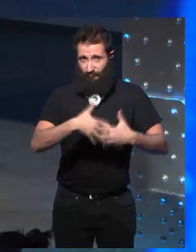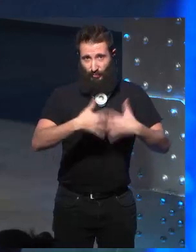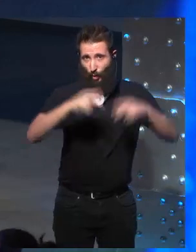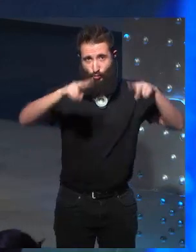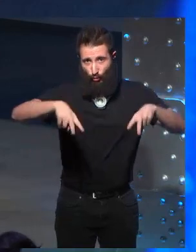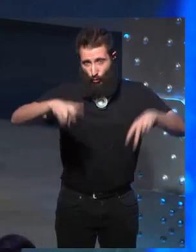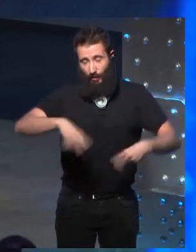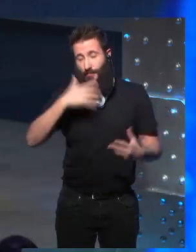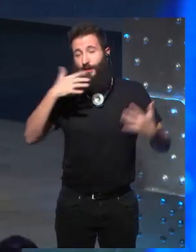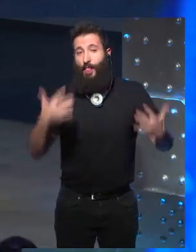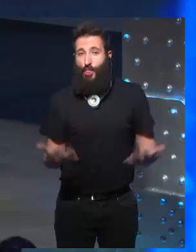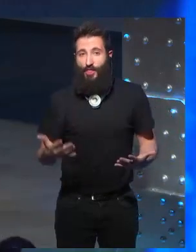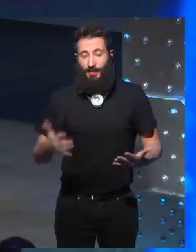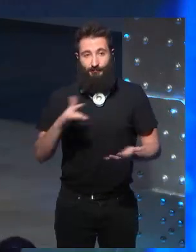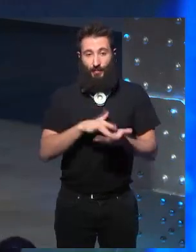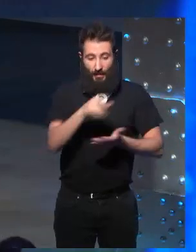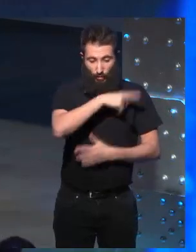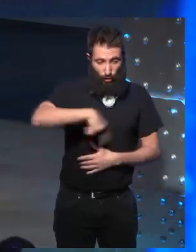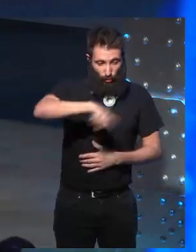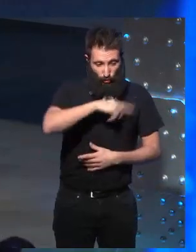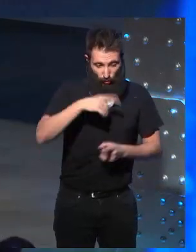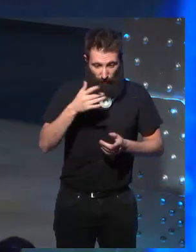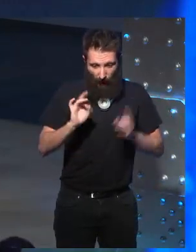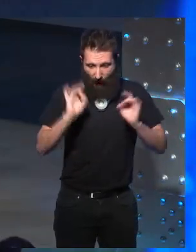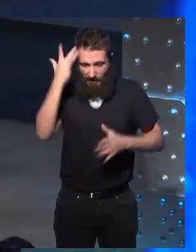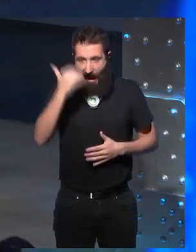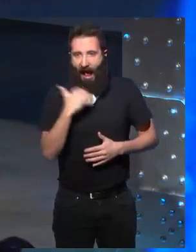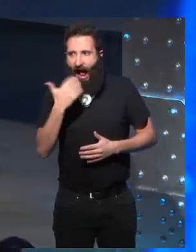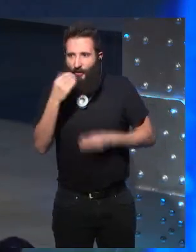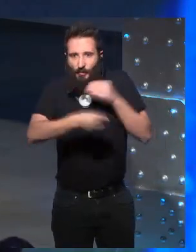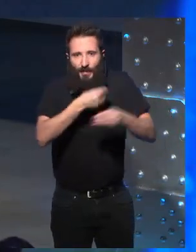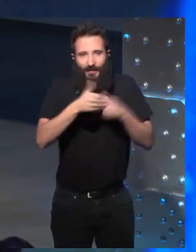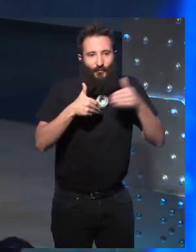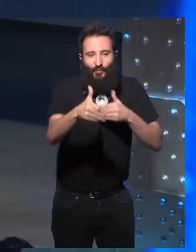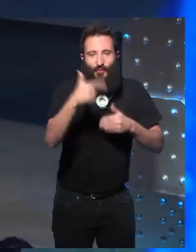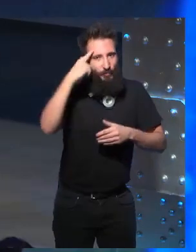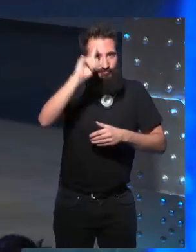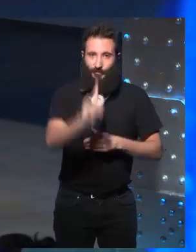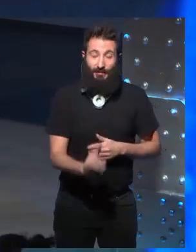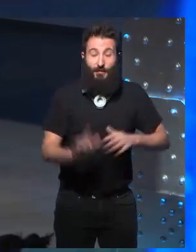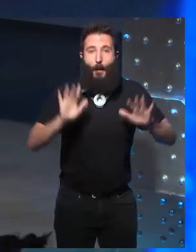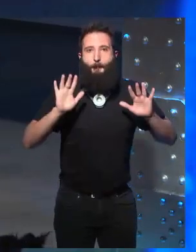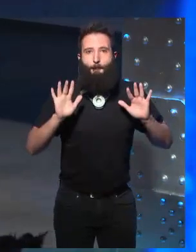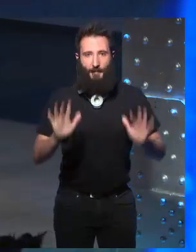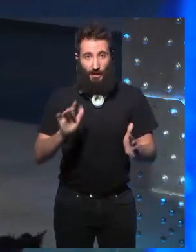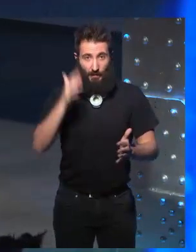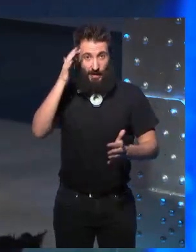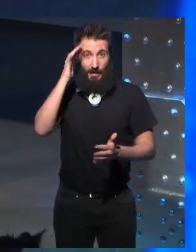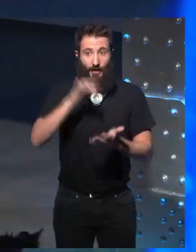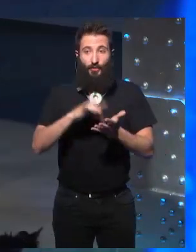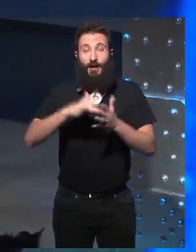have absolutely no clue what will happen in the future. But if we're allowed to dream a little